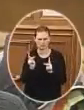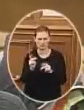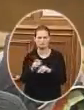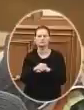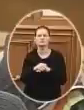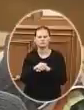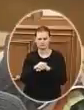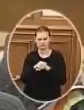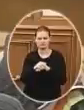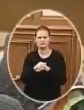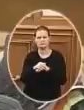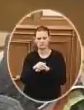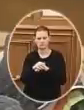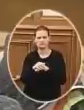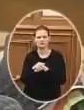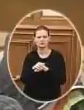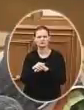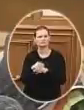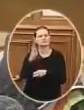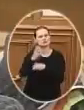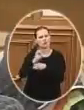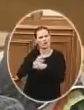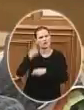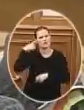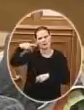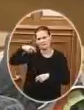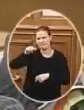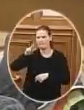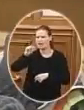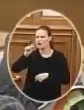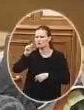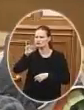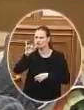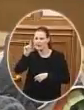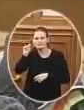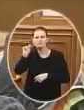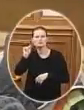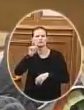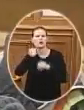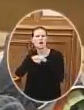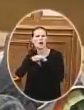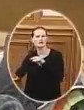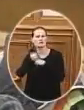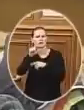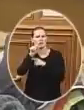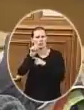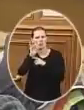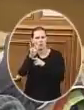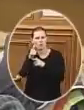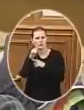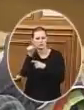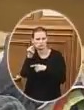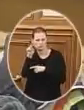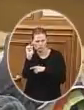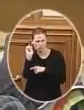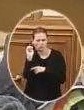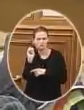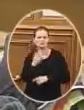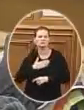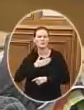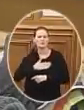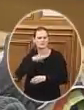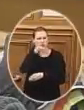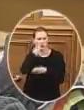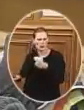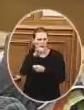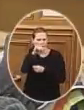vehicle to be able to access the loading zone wherever that in the future we're going to be designing.